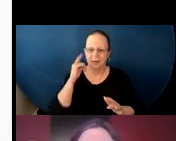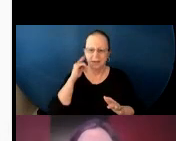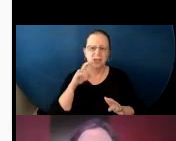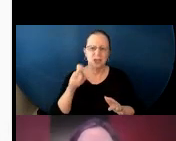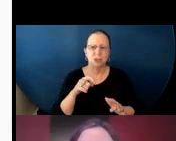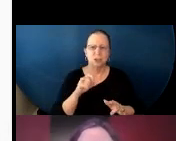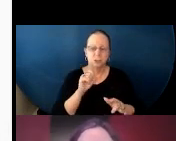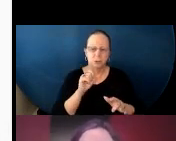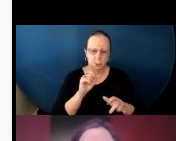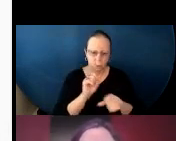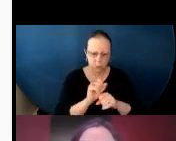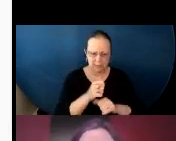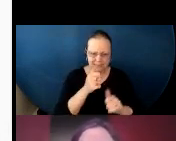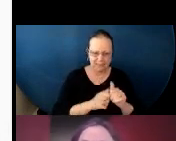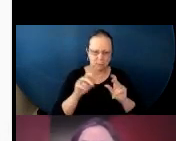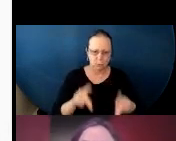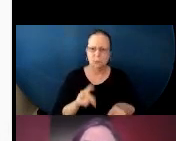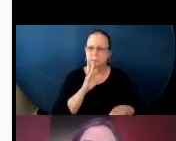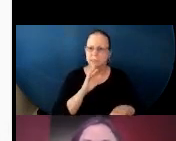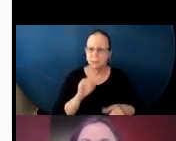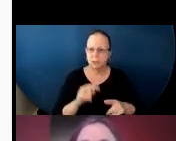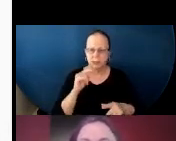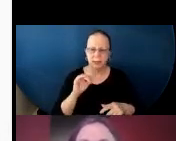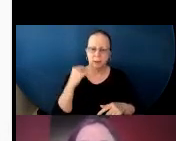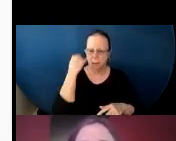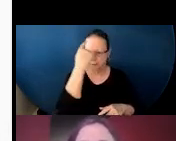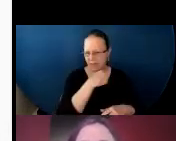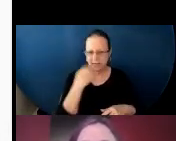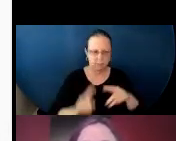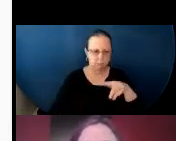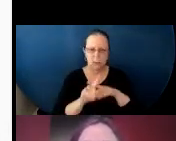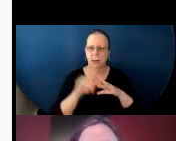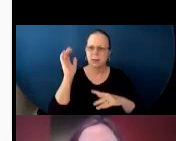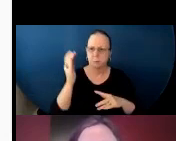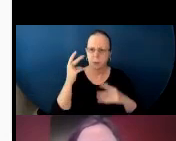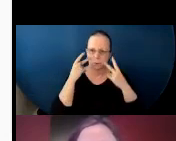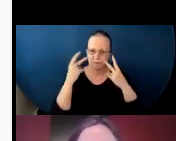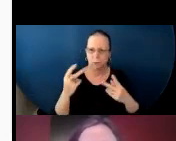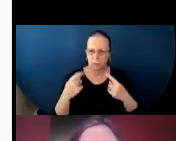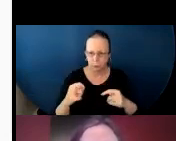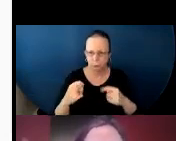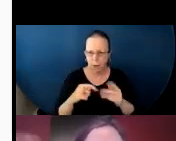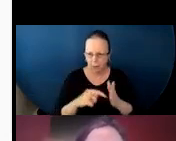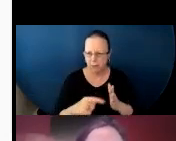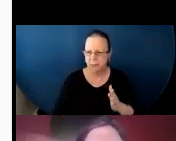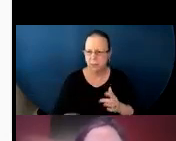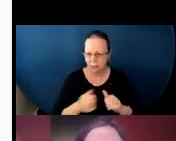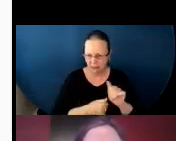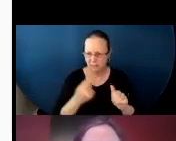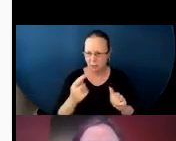see their face in the speaker view. So we'll try this out. And